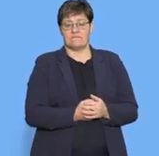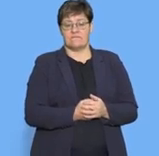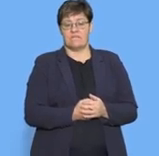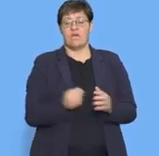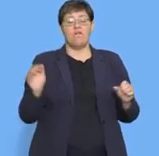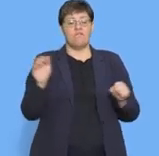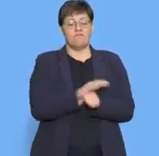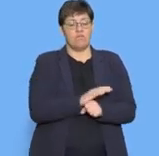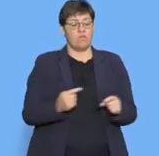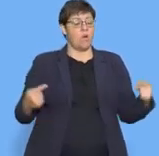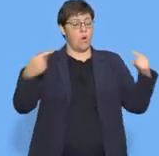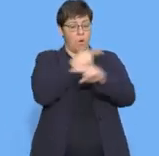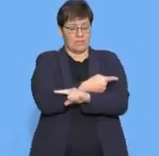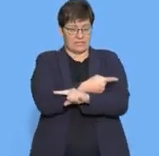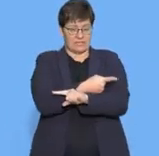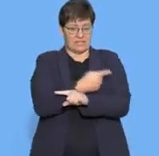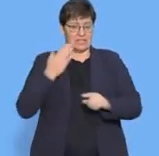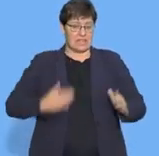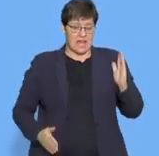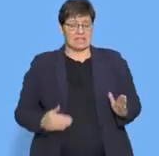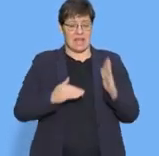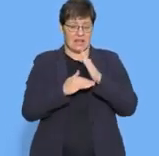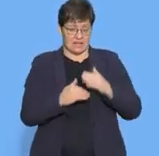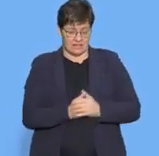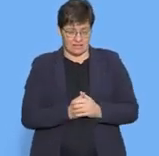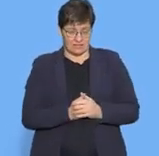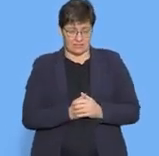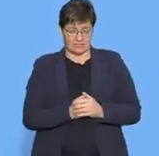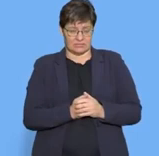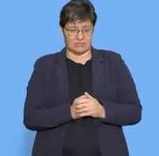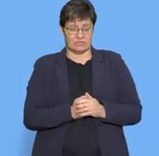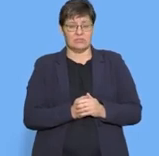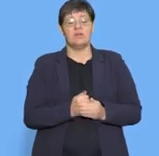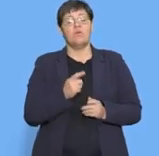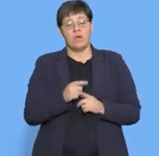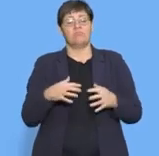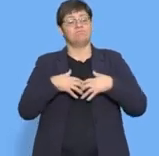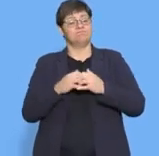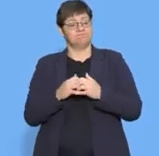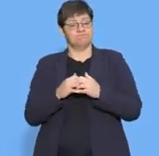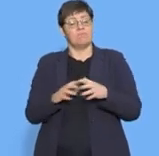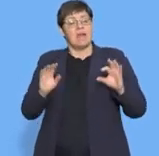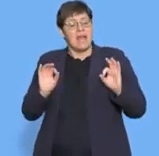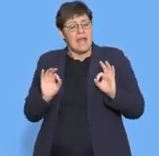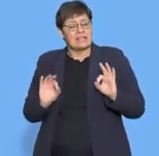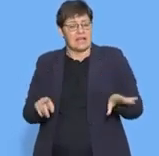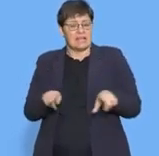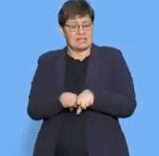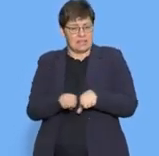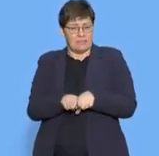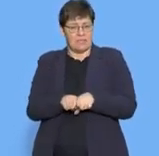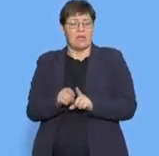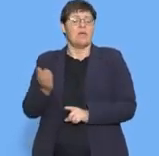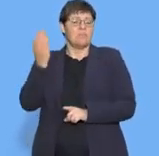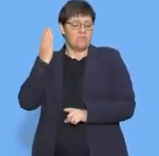one full pair of opposite sides and angles. Okay, so when we begin this construction, we're going to begin this construction exactly